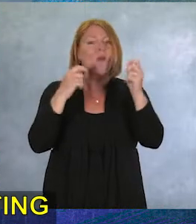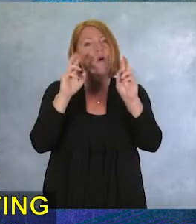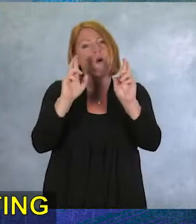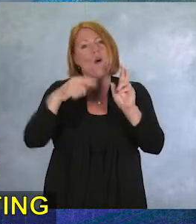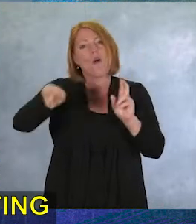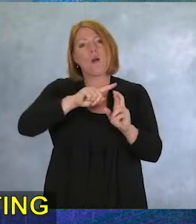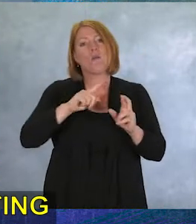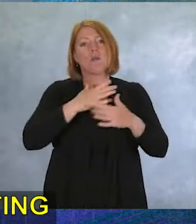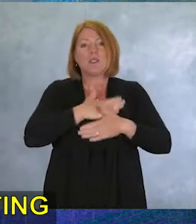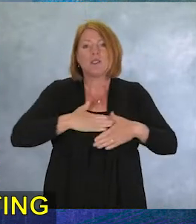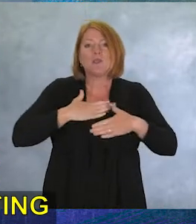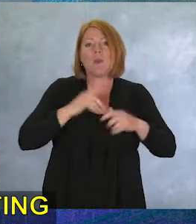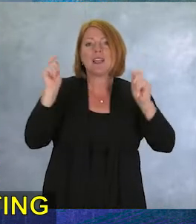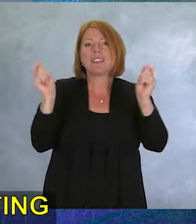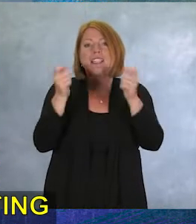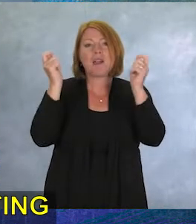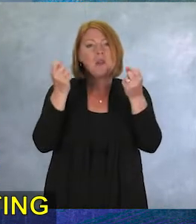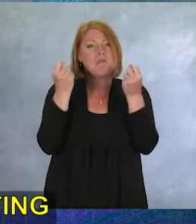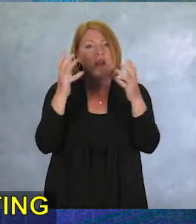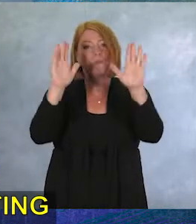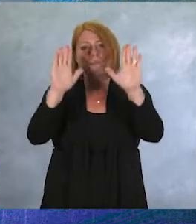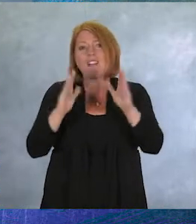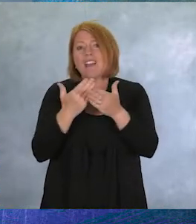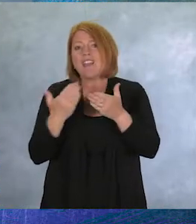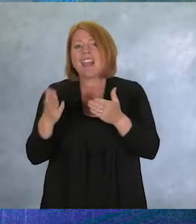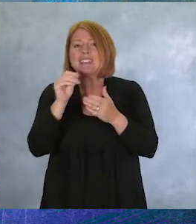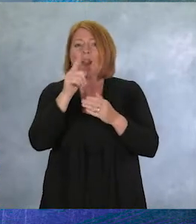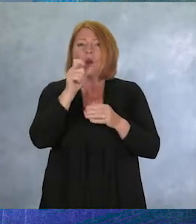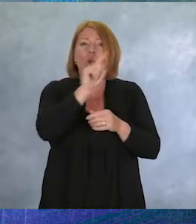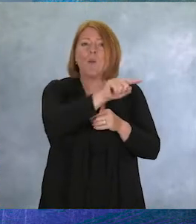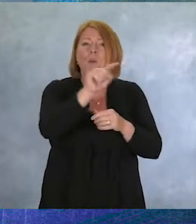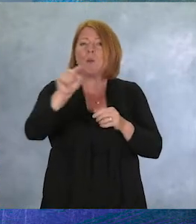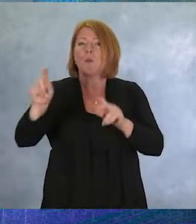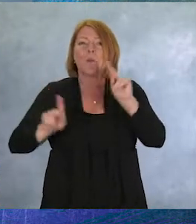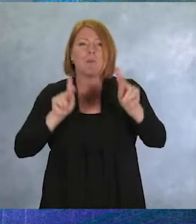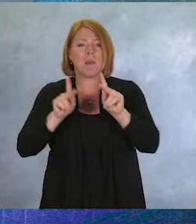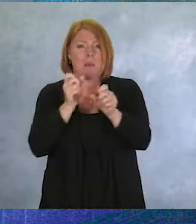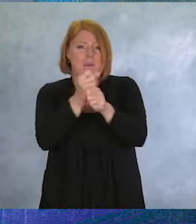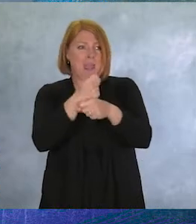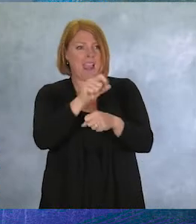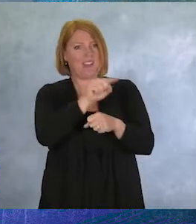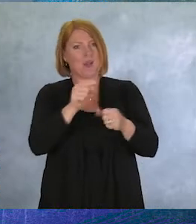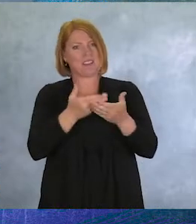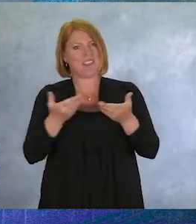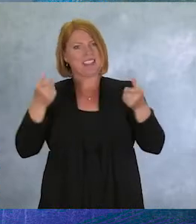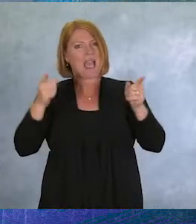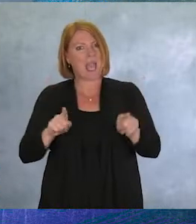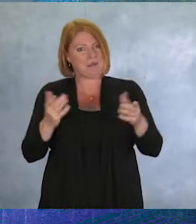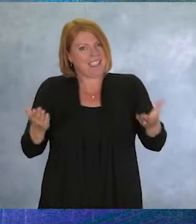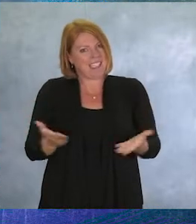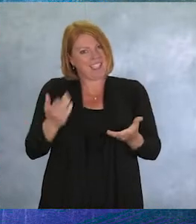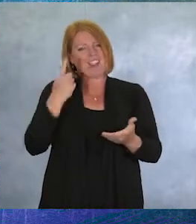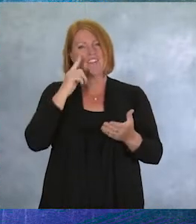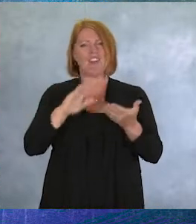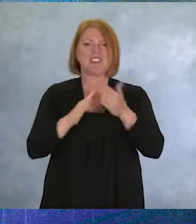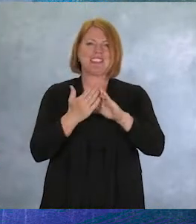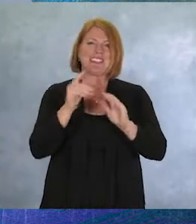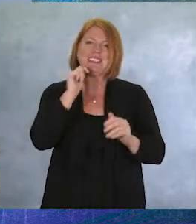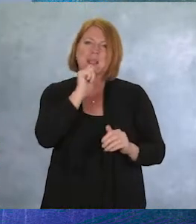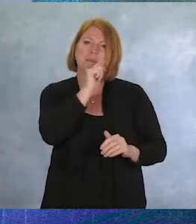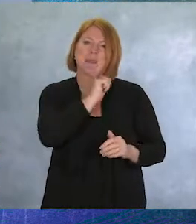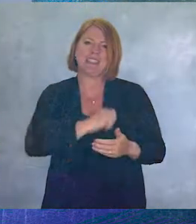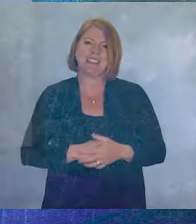you enjoyed celebrating the wonderful things happening and the people that make it happen here in the city of Tempe.